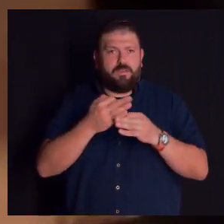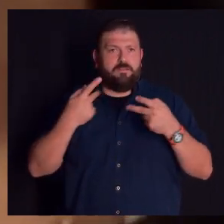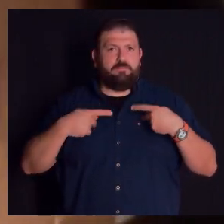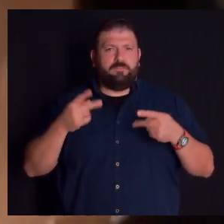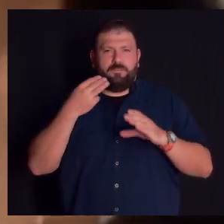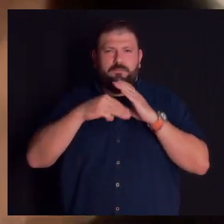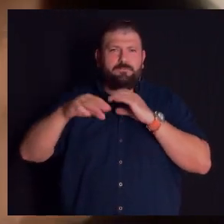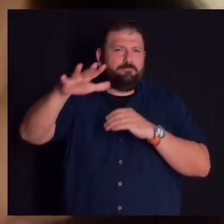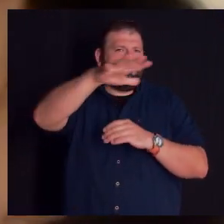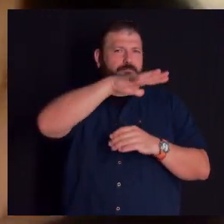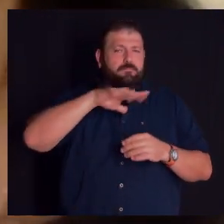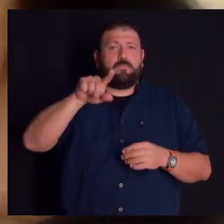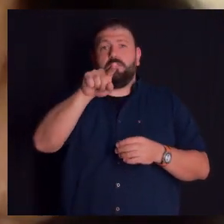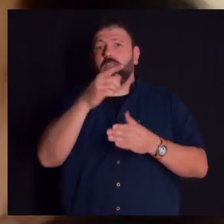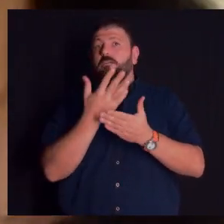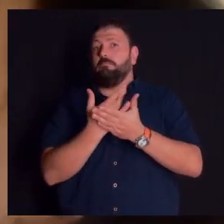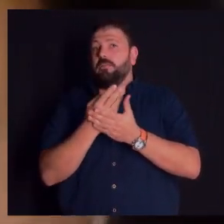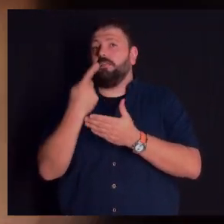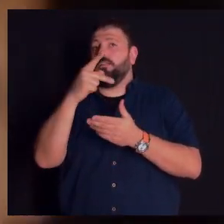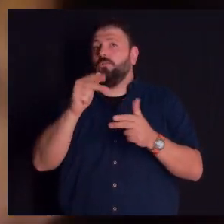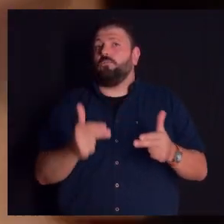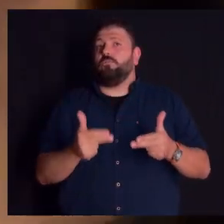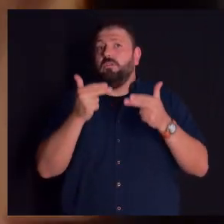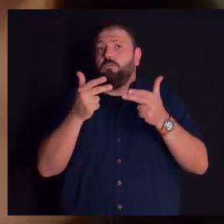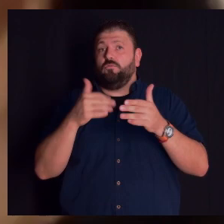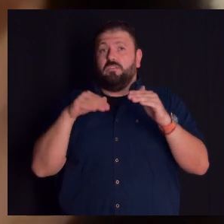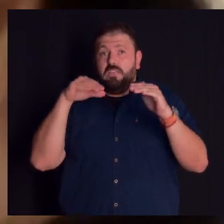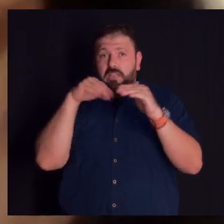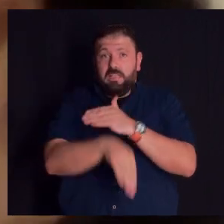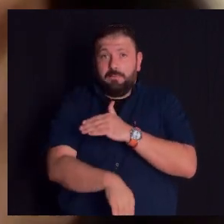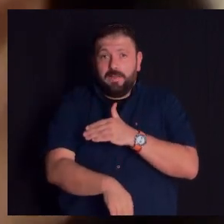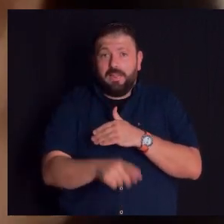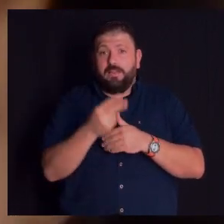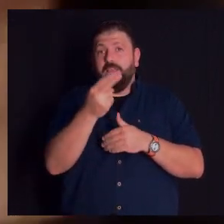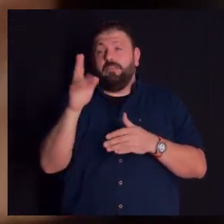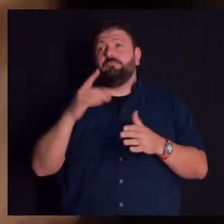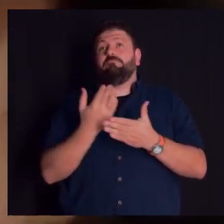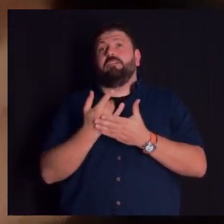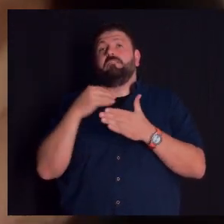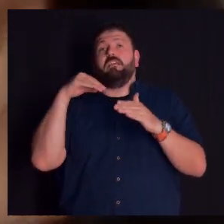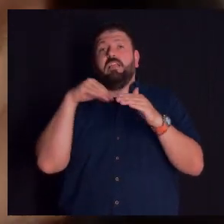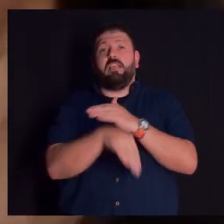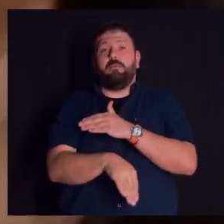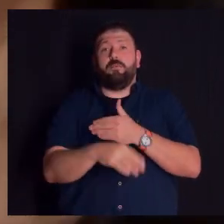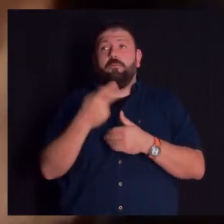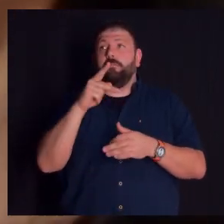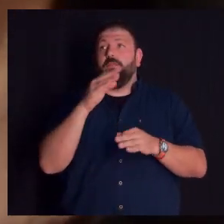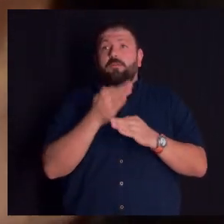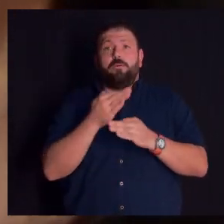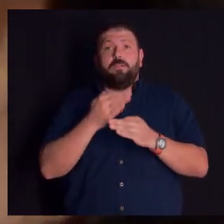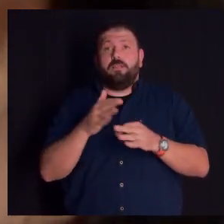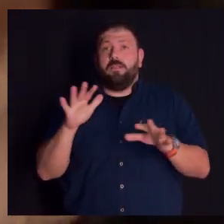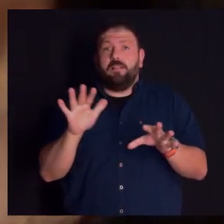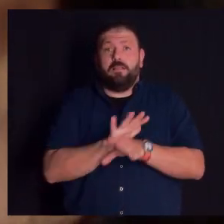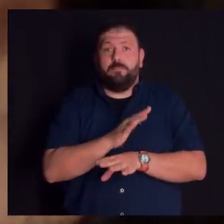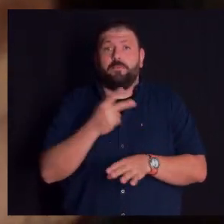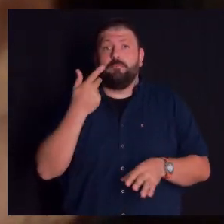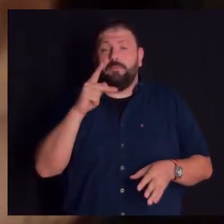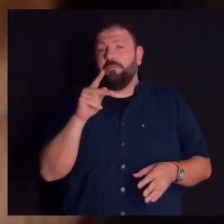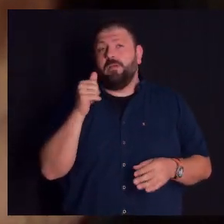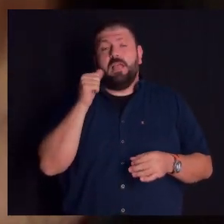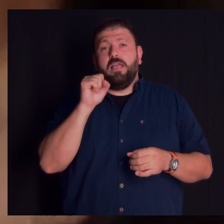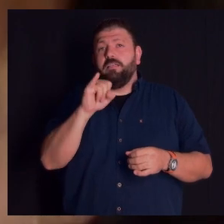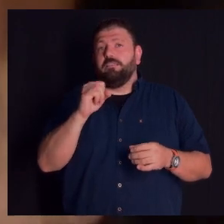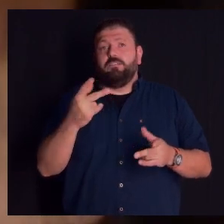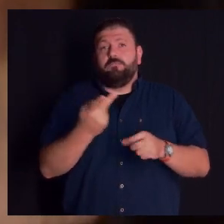a tip, they needed to wait. That they were in a bankruptcy to start OmniLife.